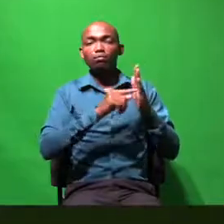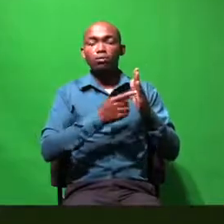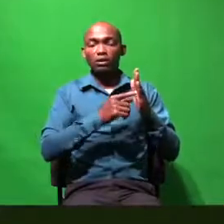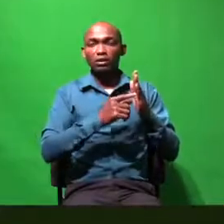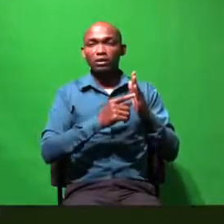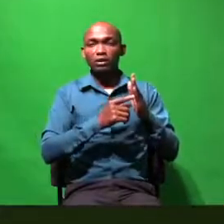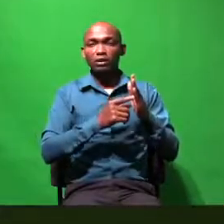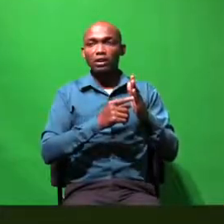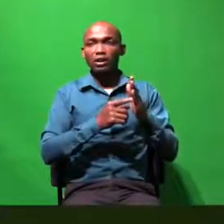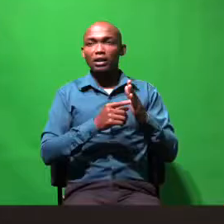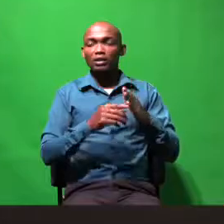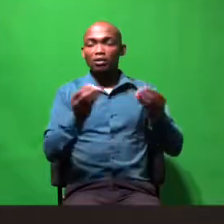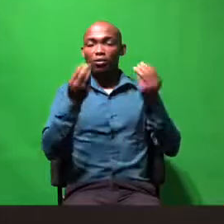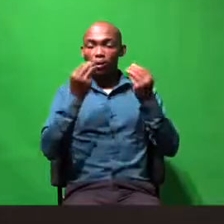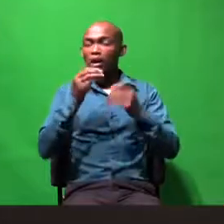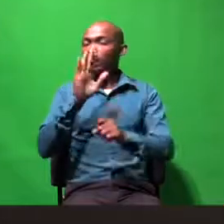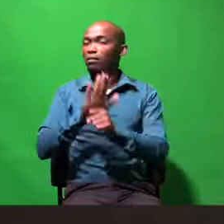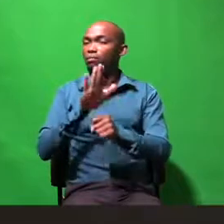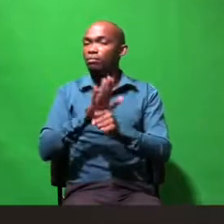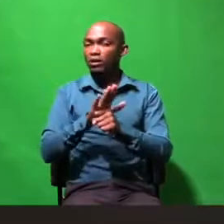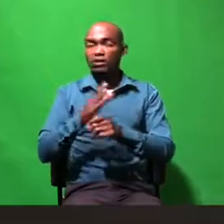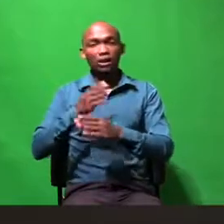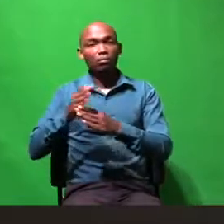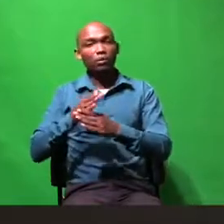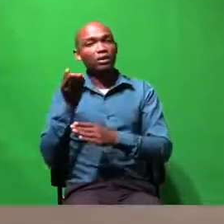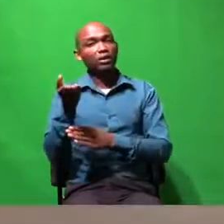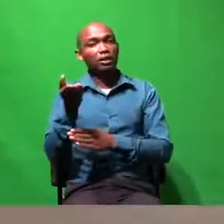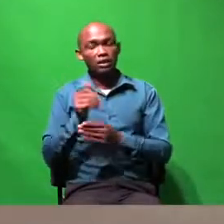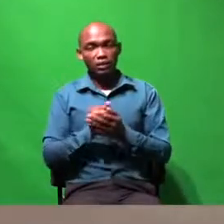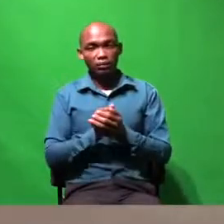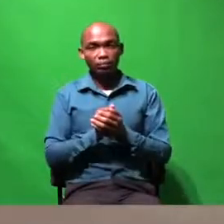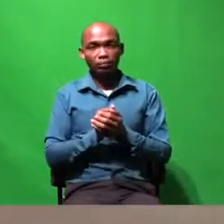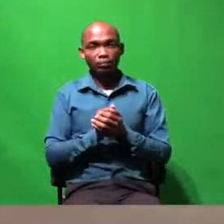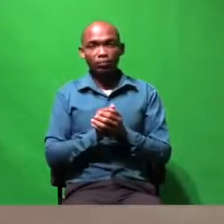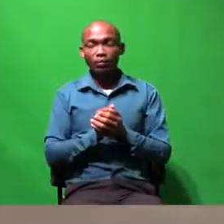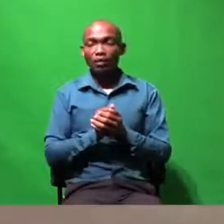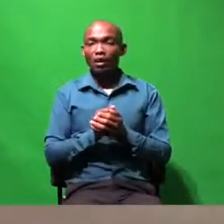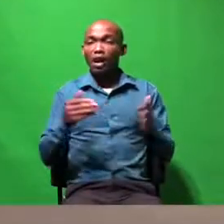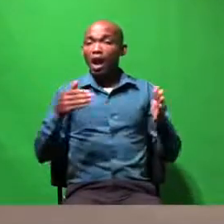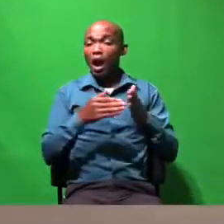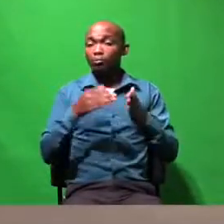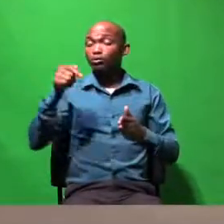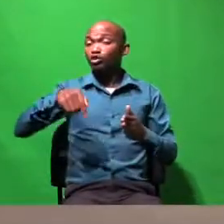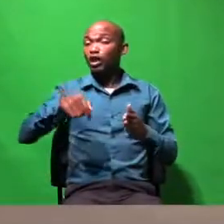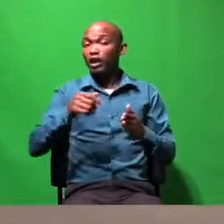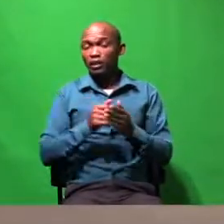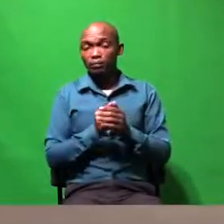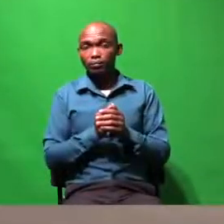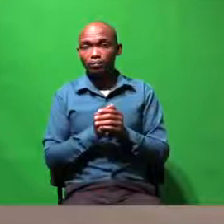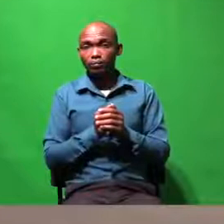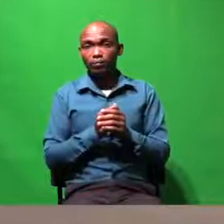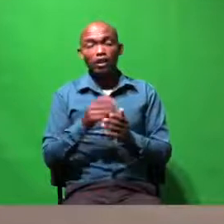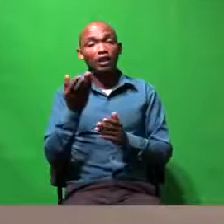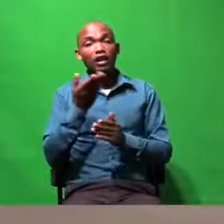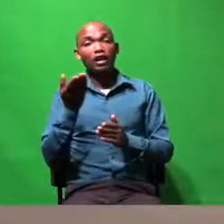we learned much concerned with that aspect. Up to here. If you